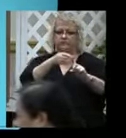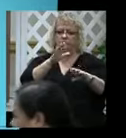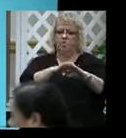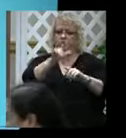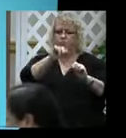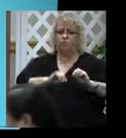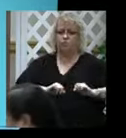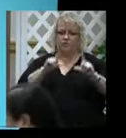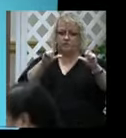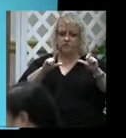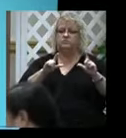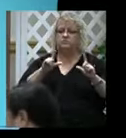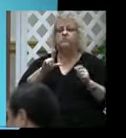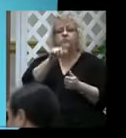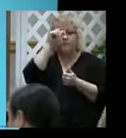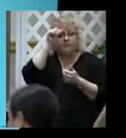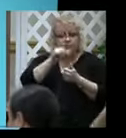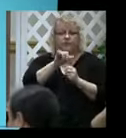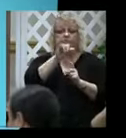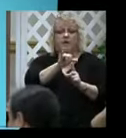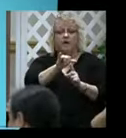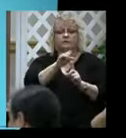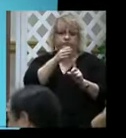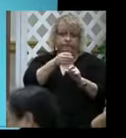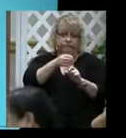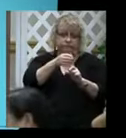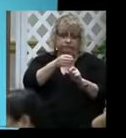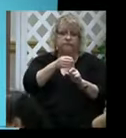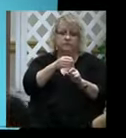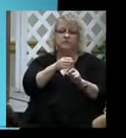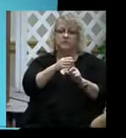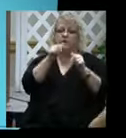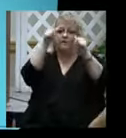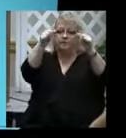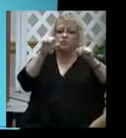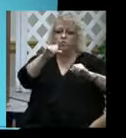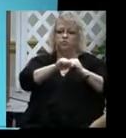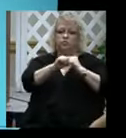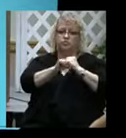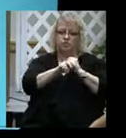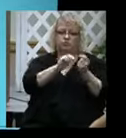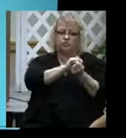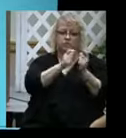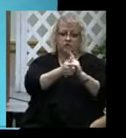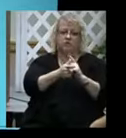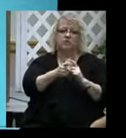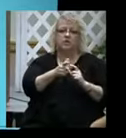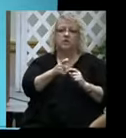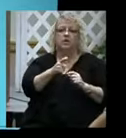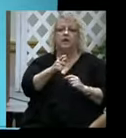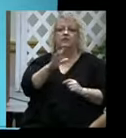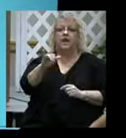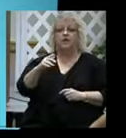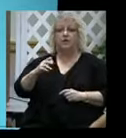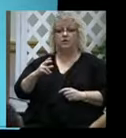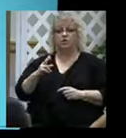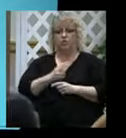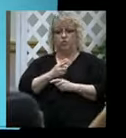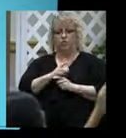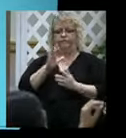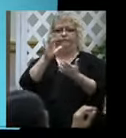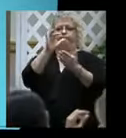that's easily remembered, and that you can post your translations that are user-prompted, right? And then